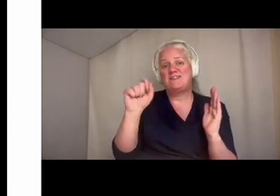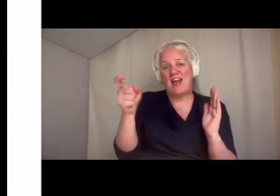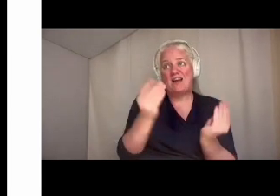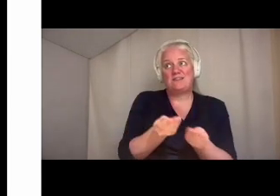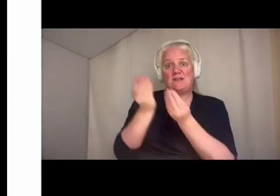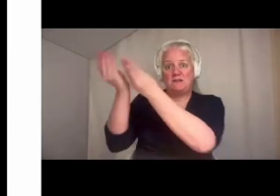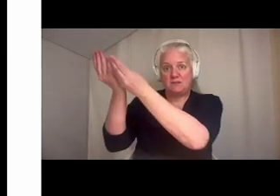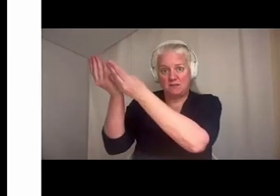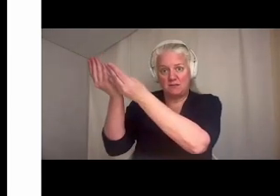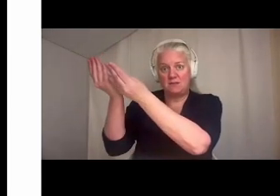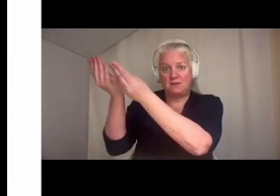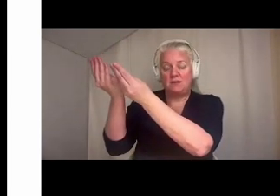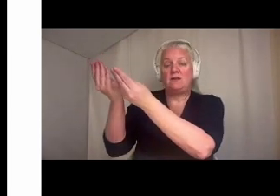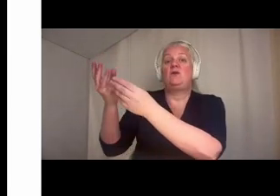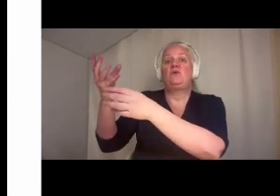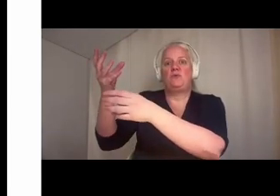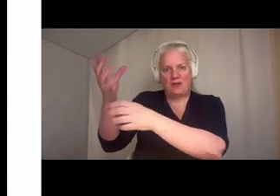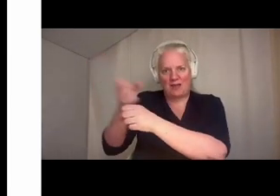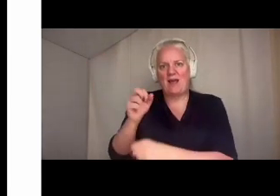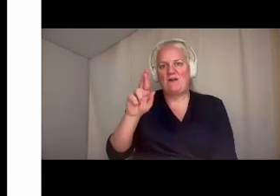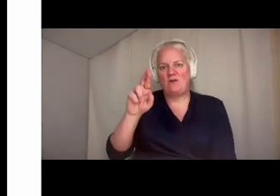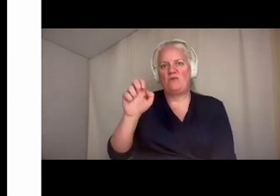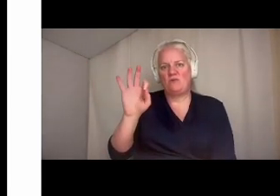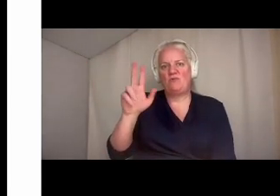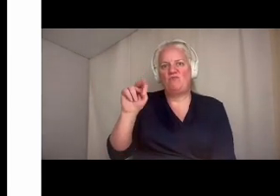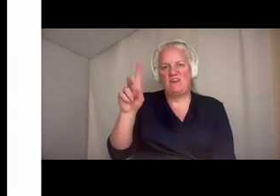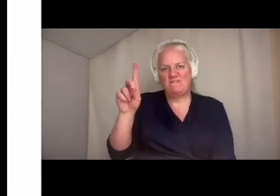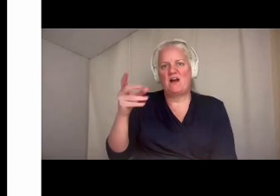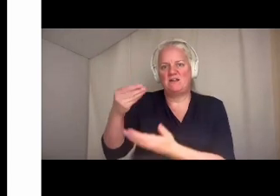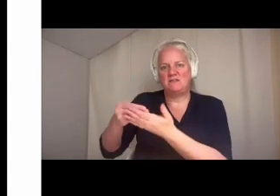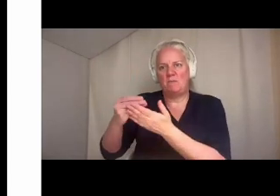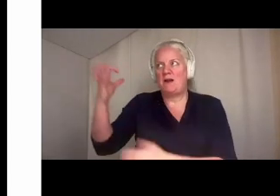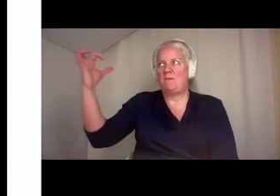get a refund that would include that stimulus payment.